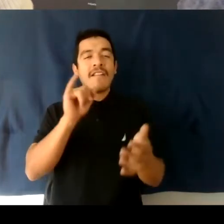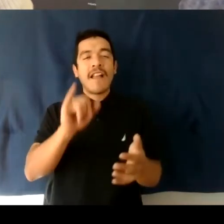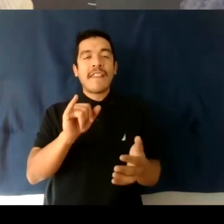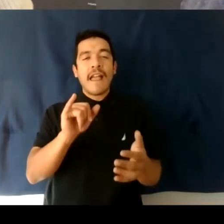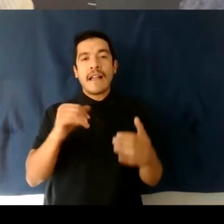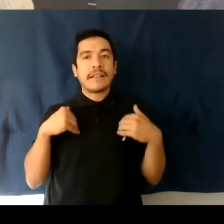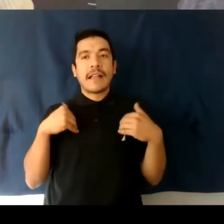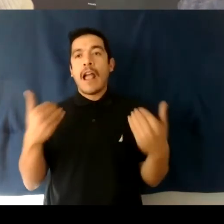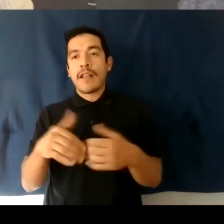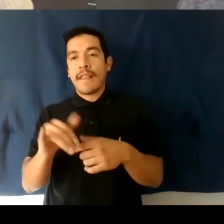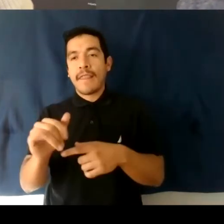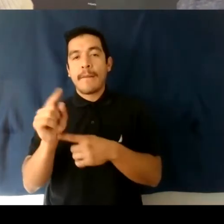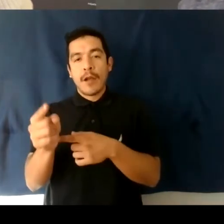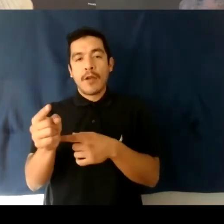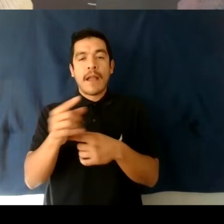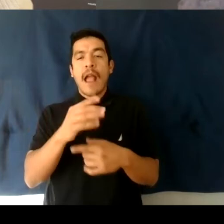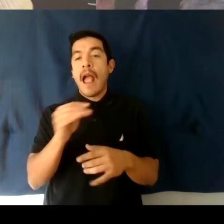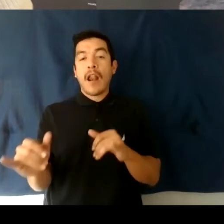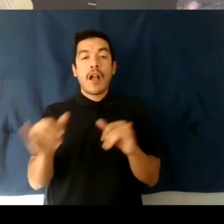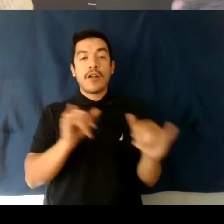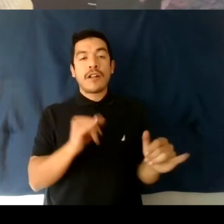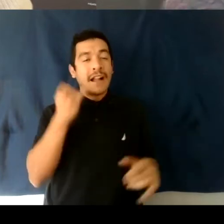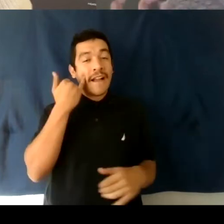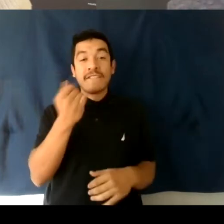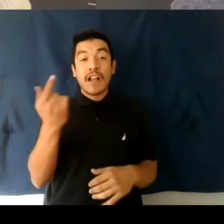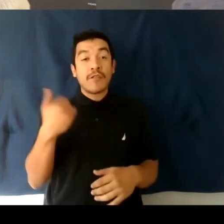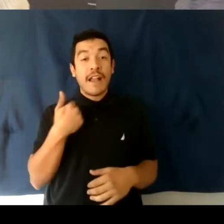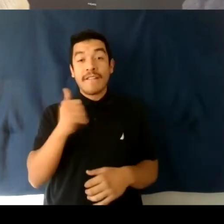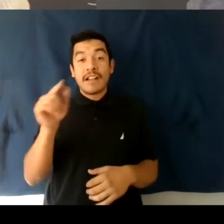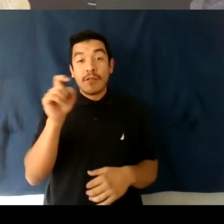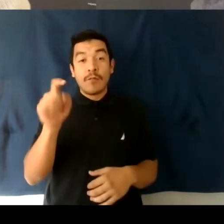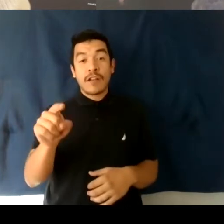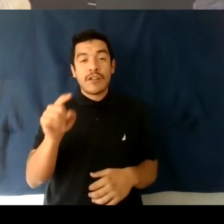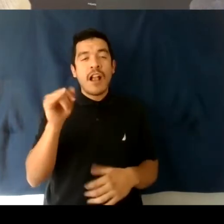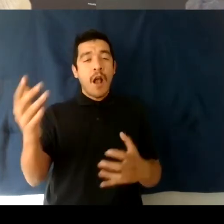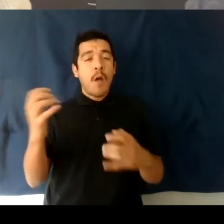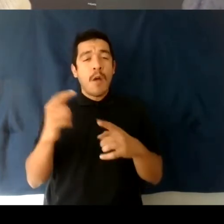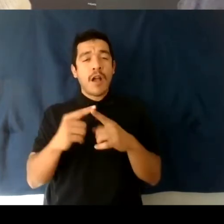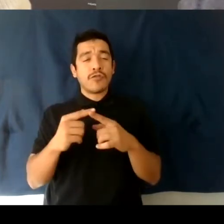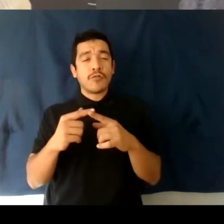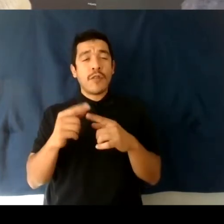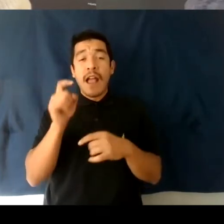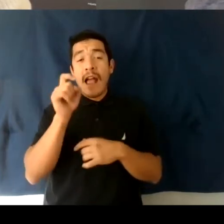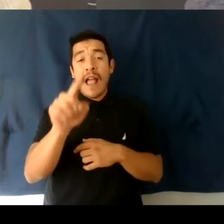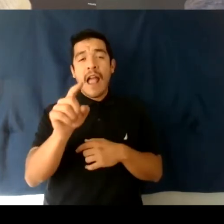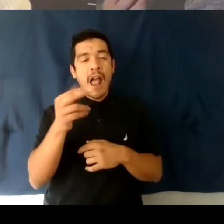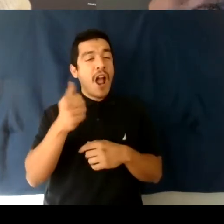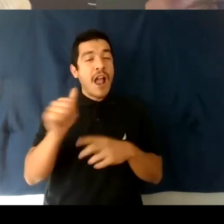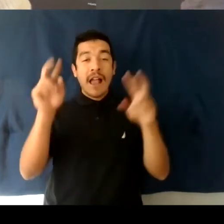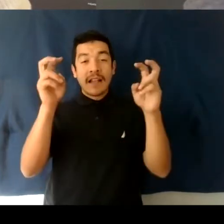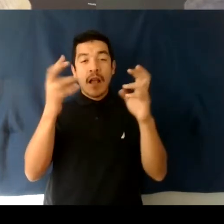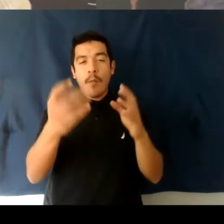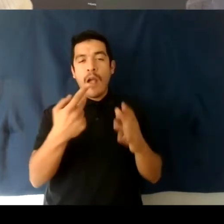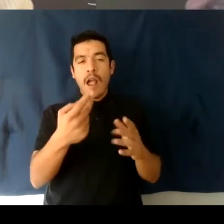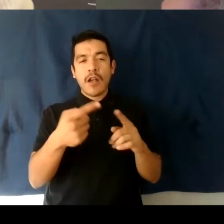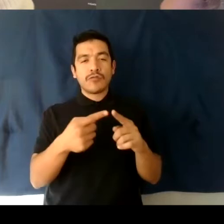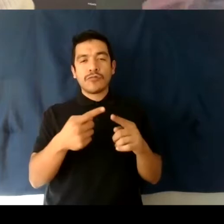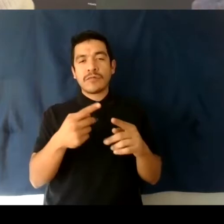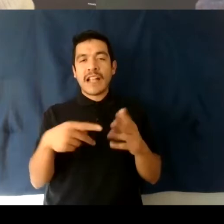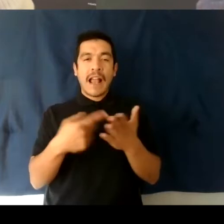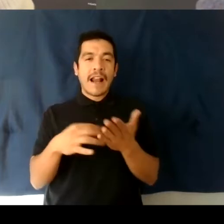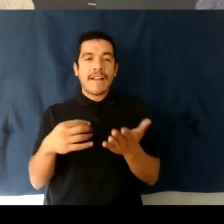And also, if anyone has any questions that they want to pose or any topic they want us to kind